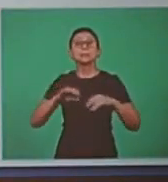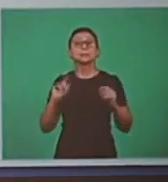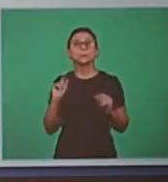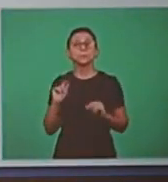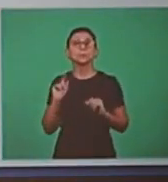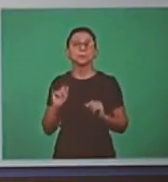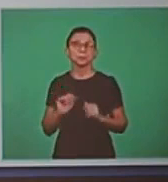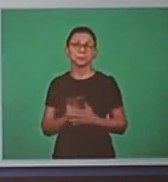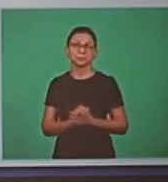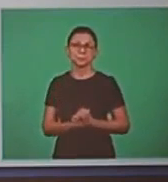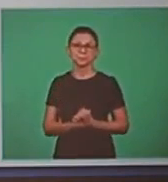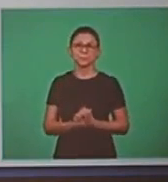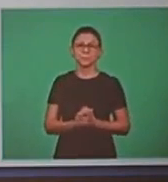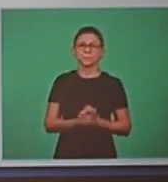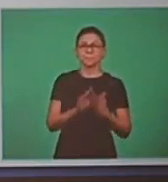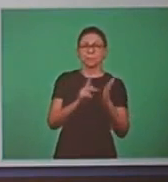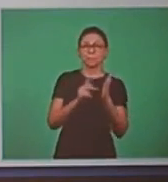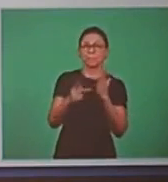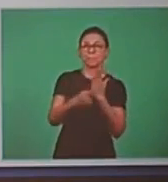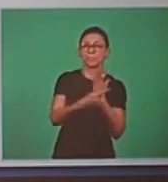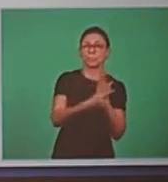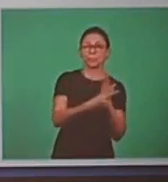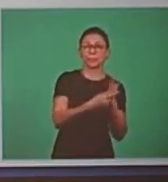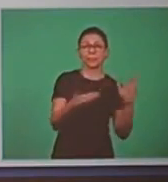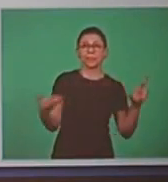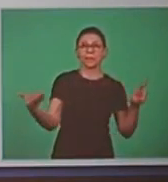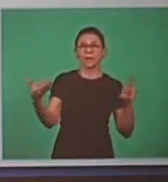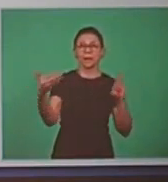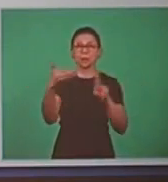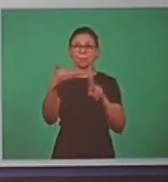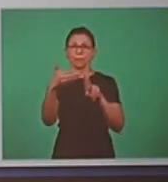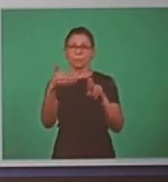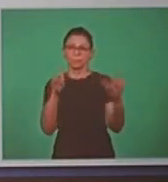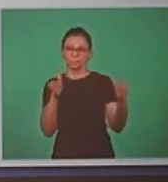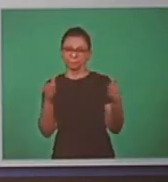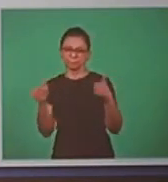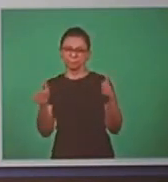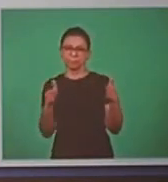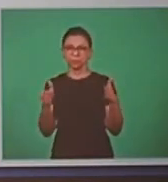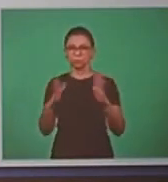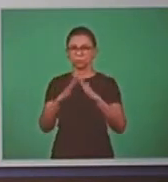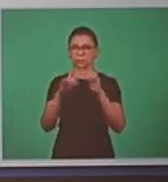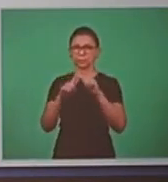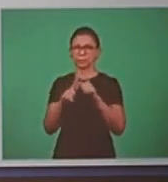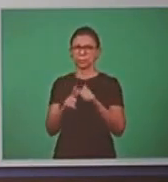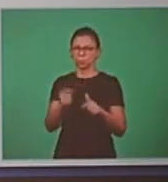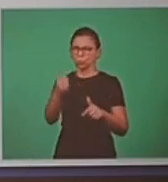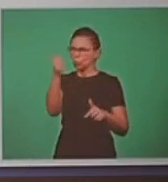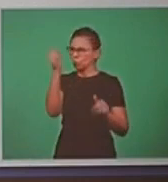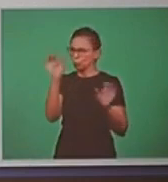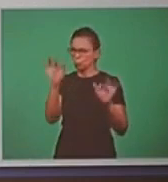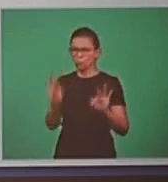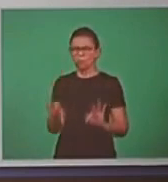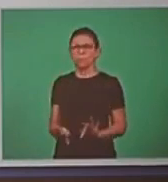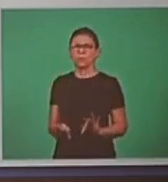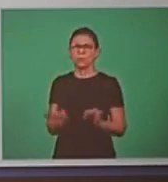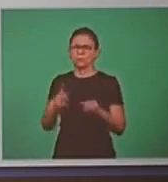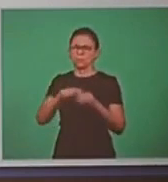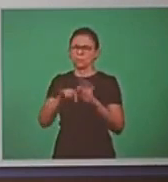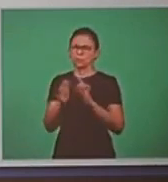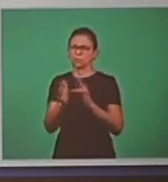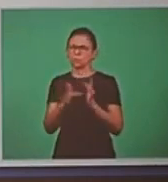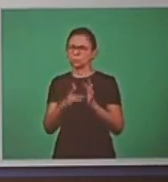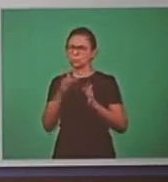teaching us is that the parable is towards to our time, the time that we are living now, the